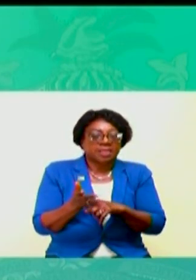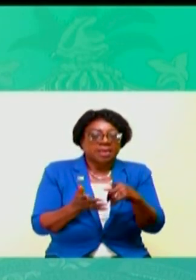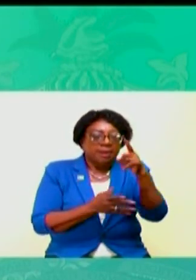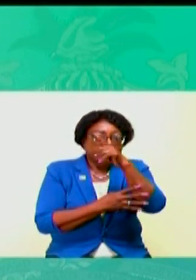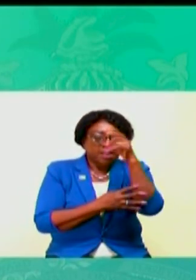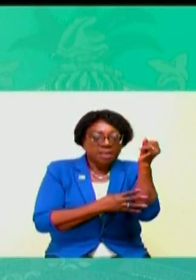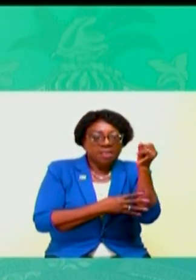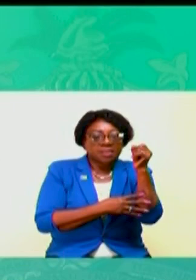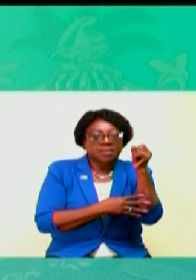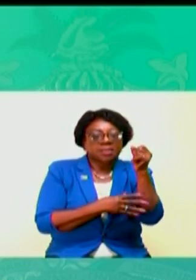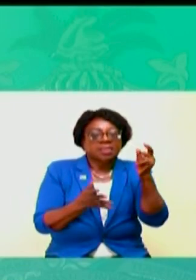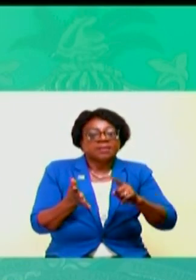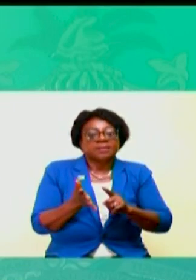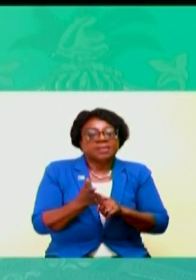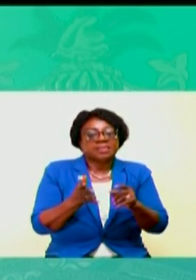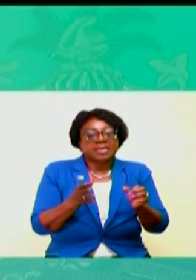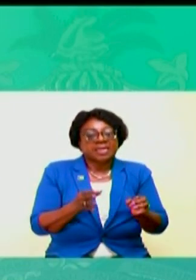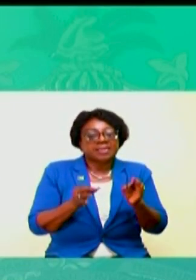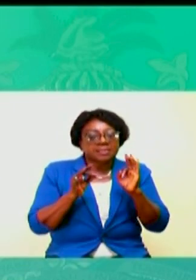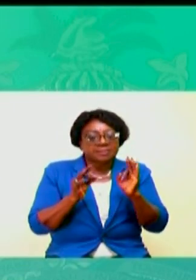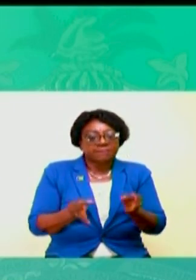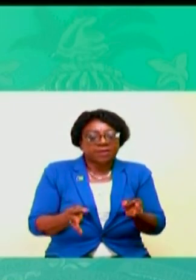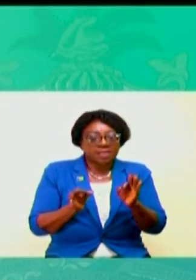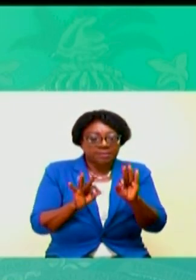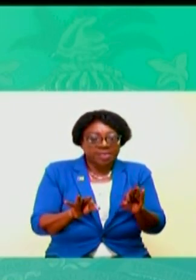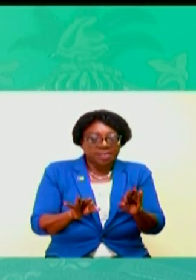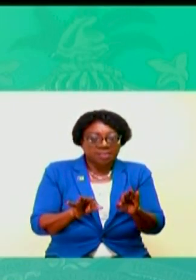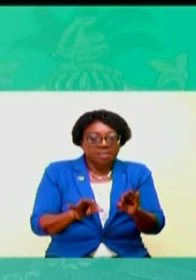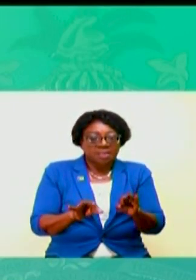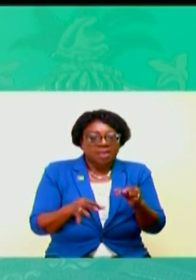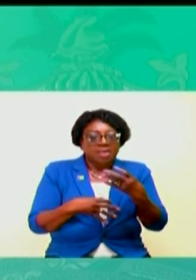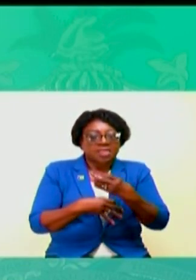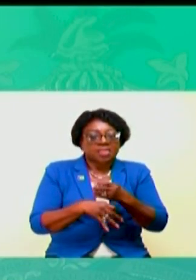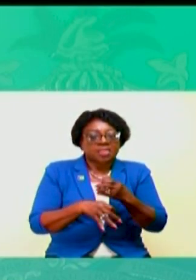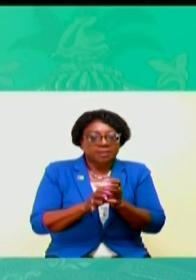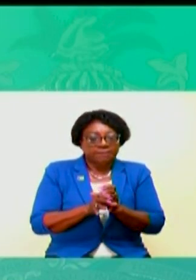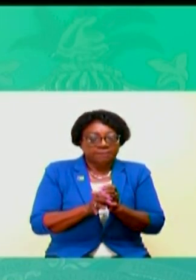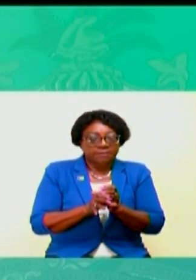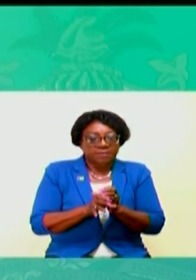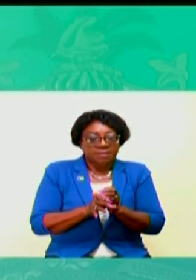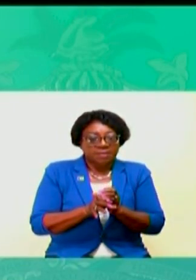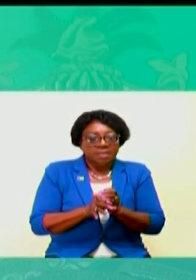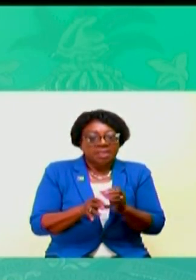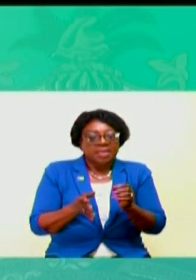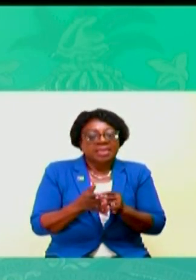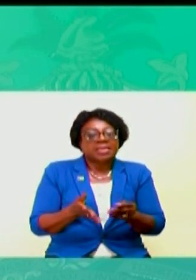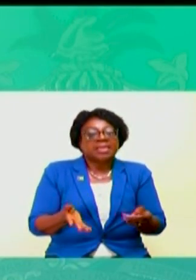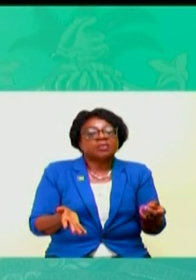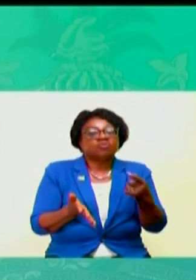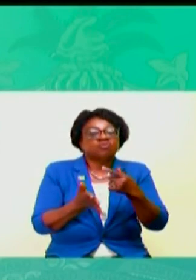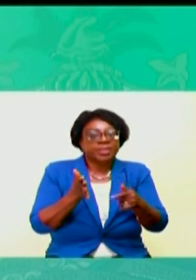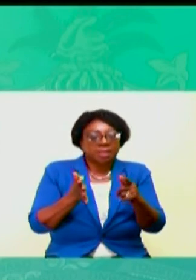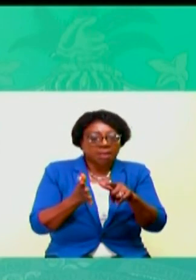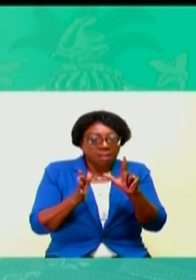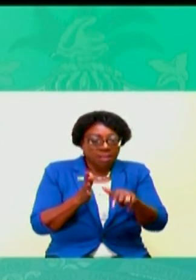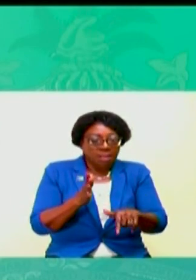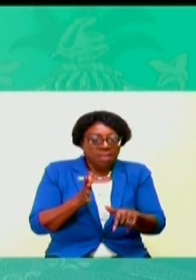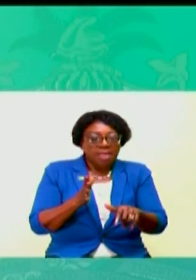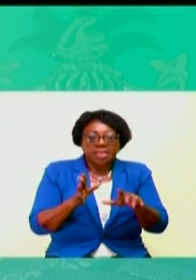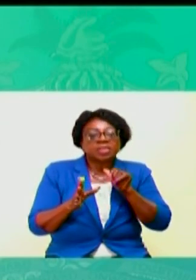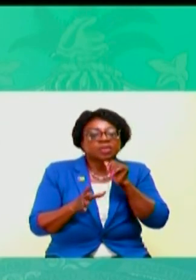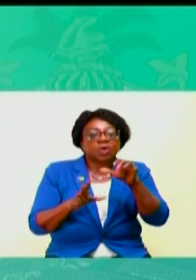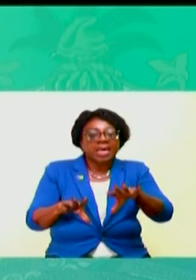Because this is fundamental. This is a fundamental shift. It is critical. It is